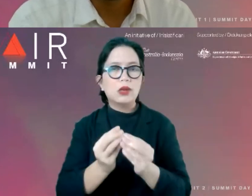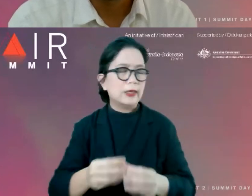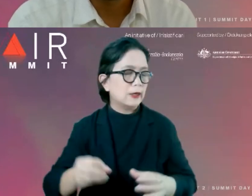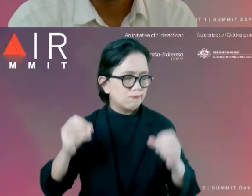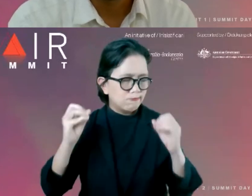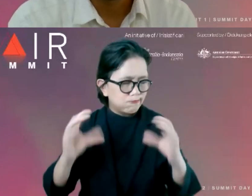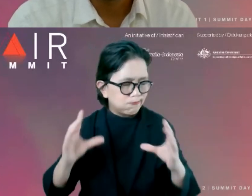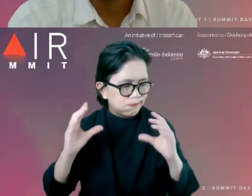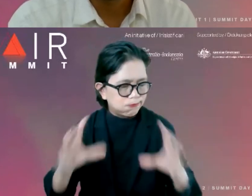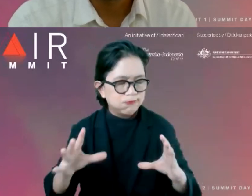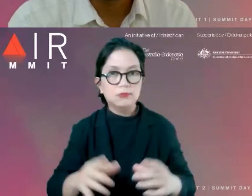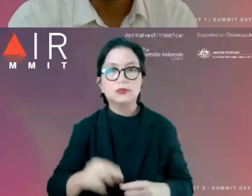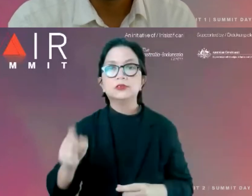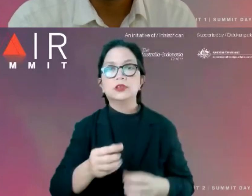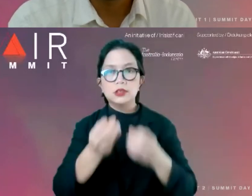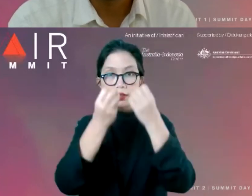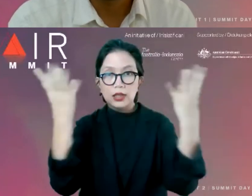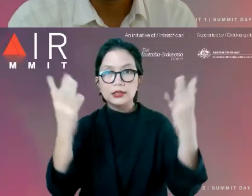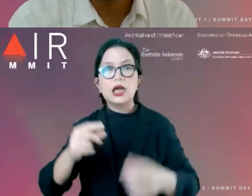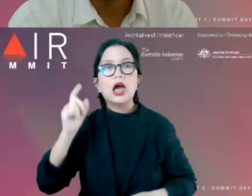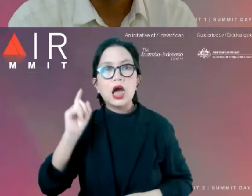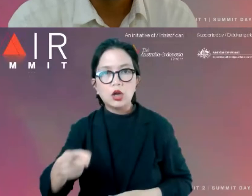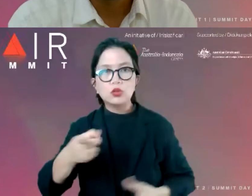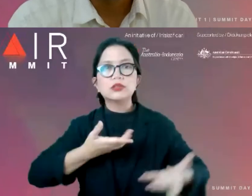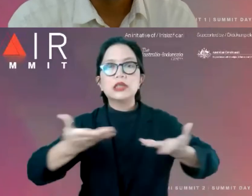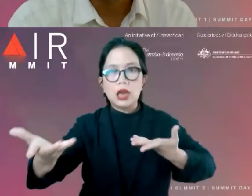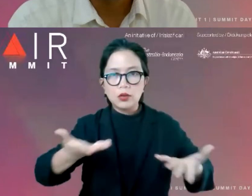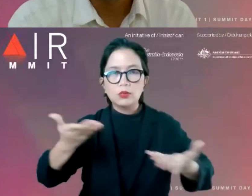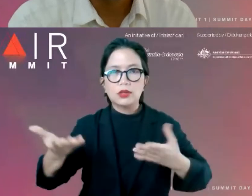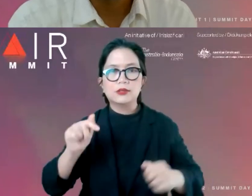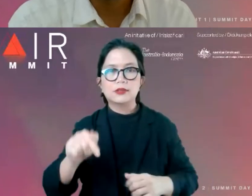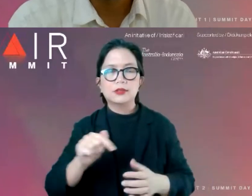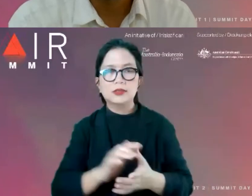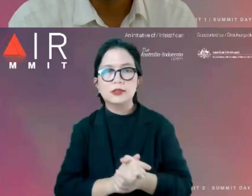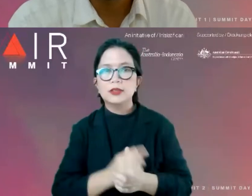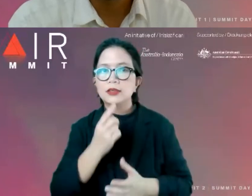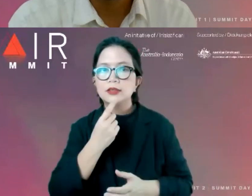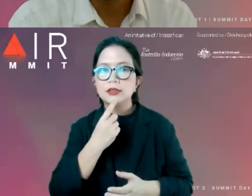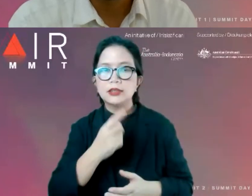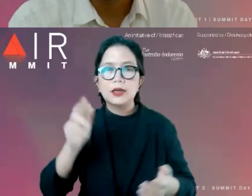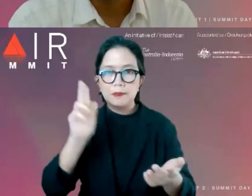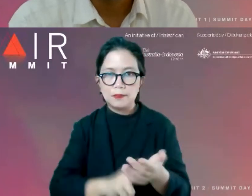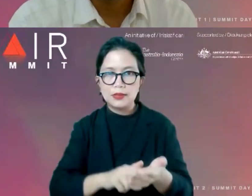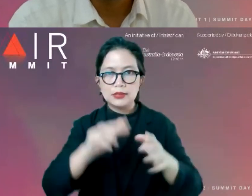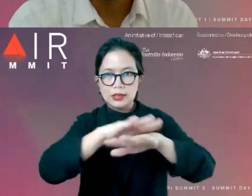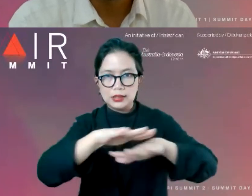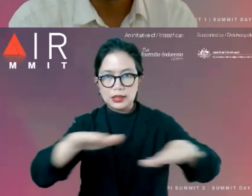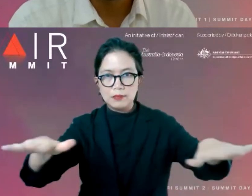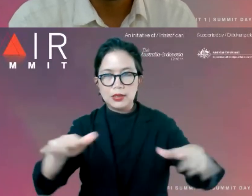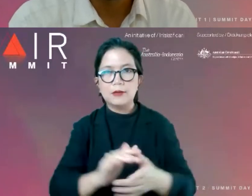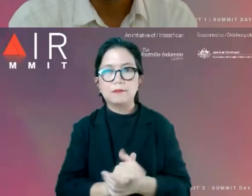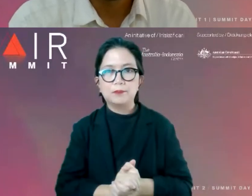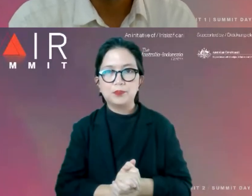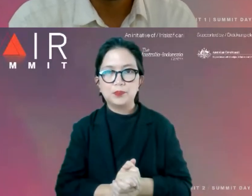needs to be done around keeping people safe. Even if you're vaccinated, I imagine work needs to be done